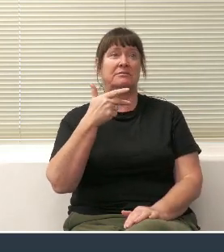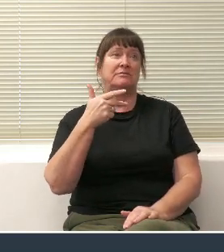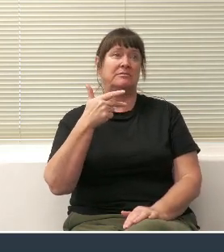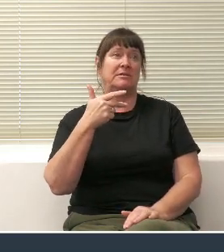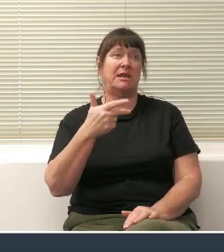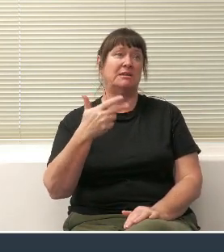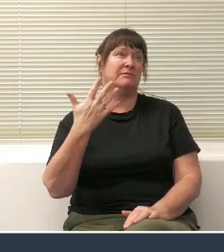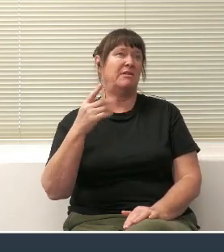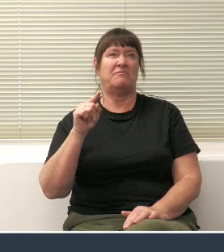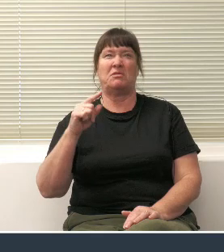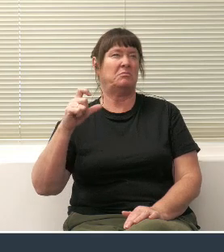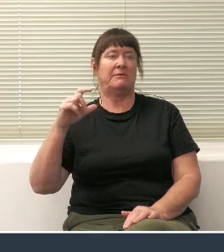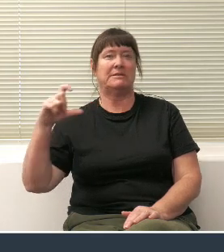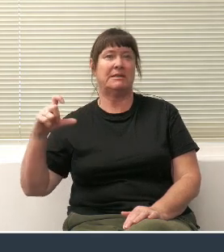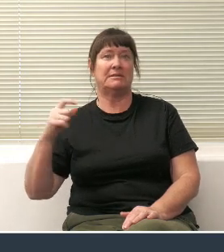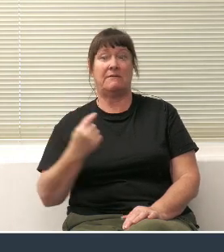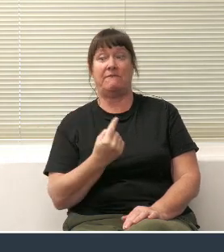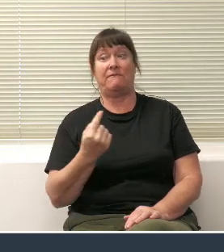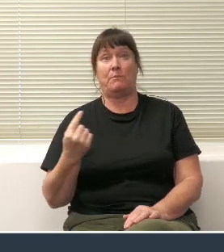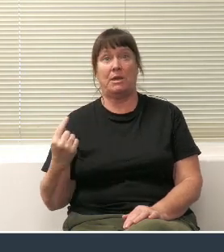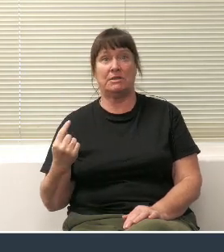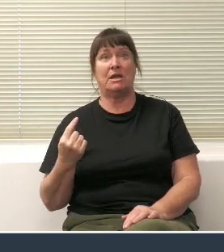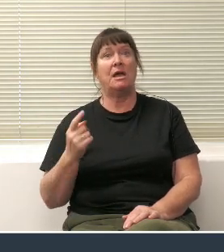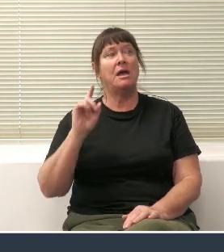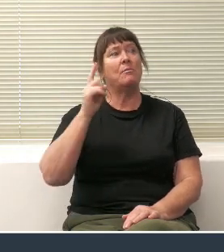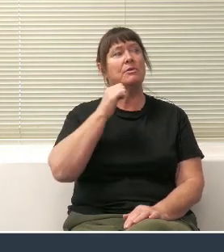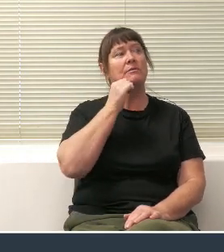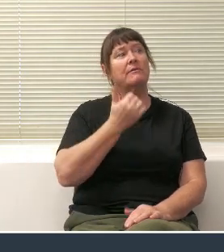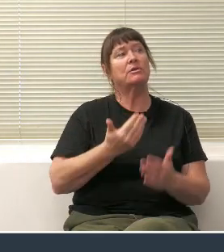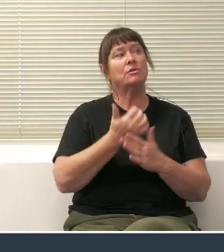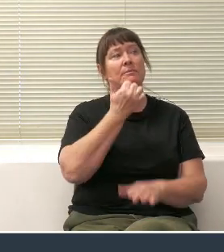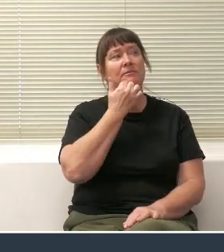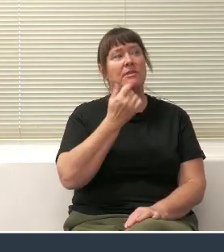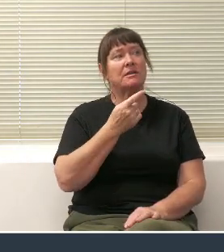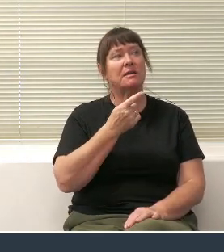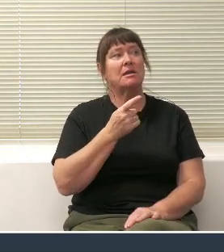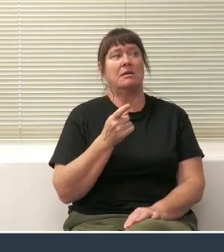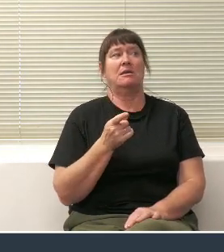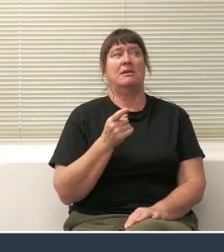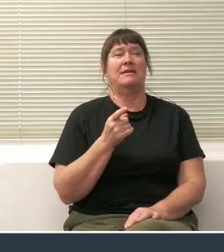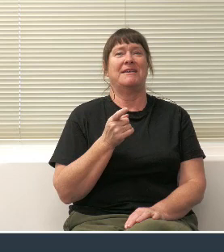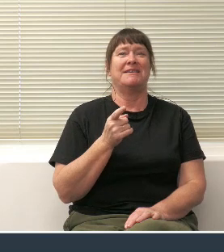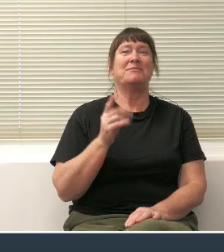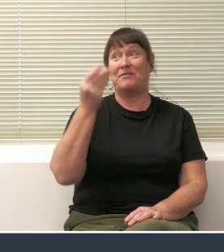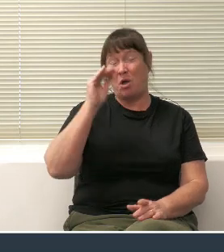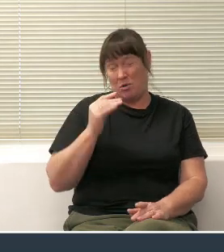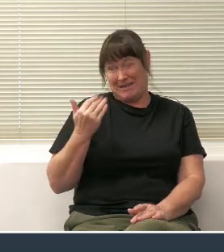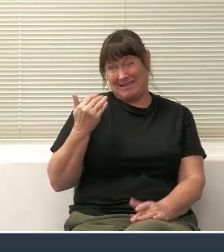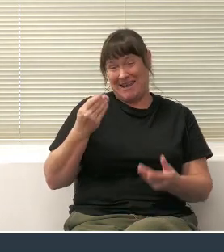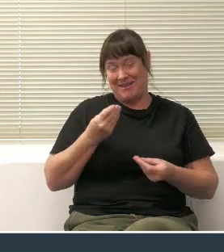cents per rating unit, and I'm wondering if there's a new figure for that. We've only just let them know,